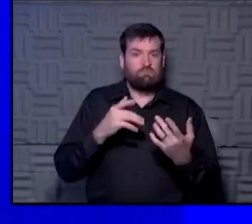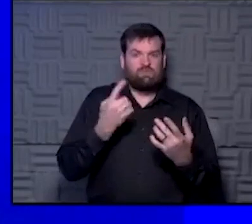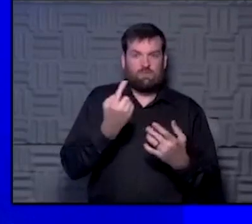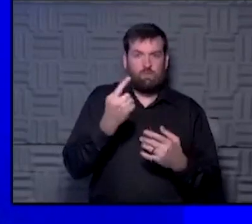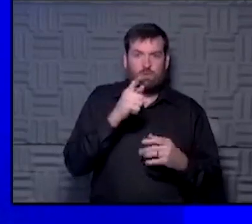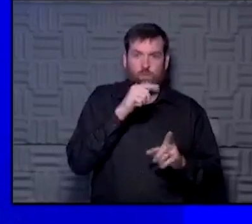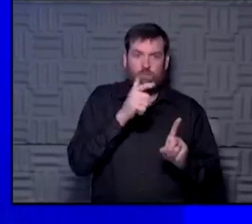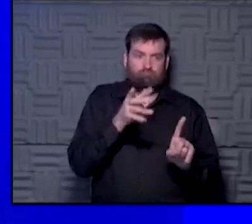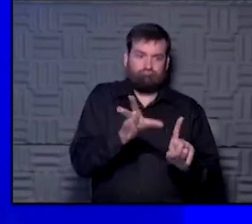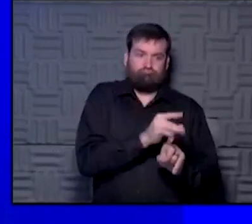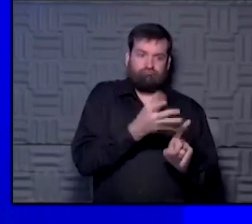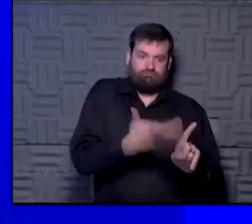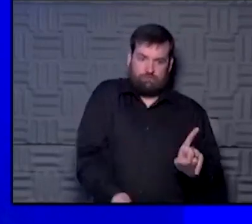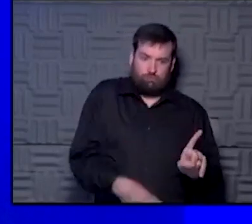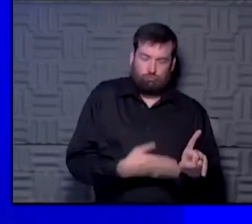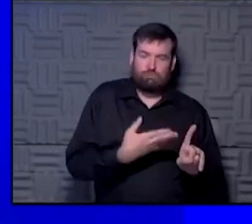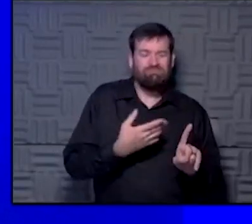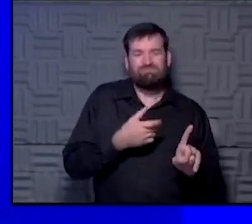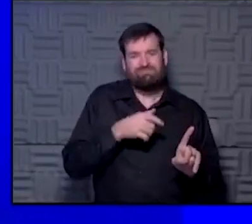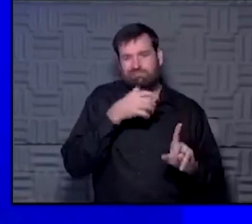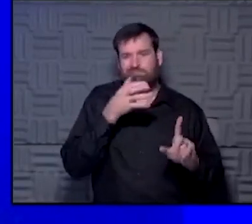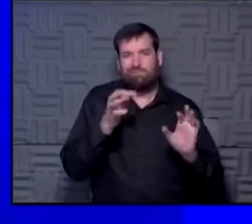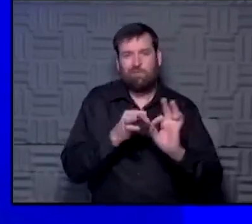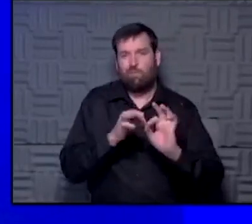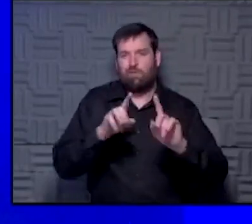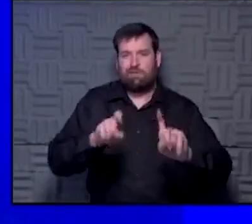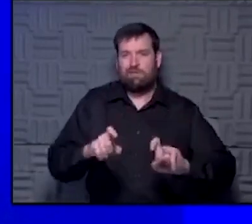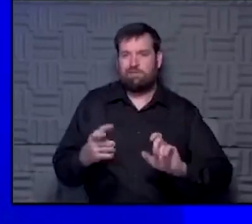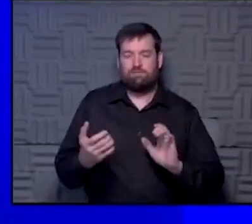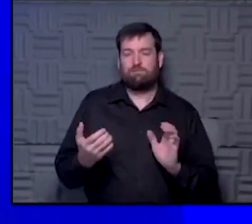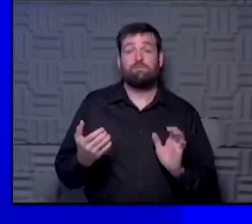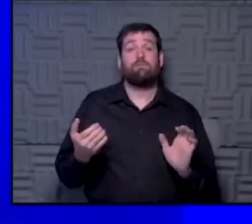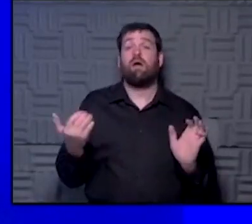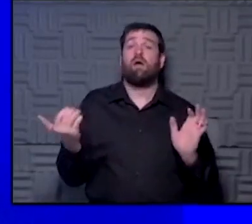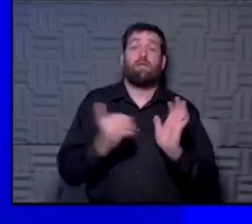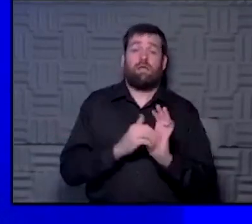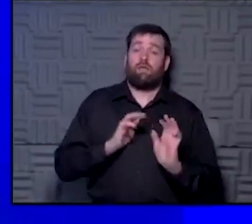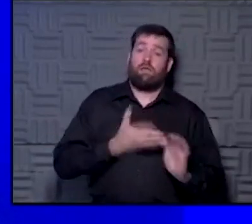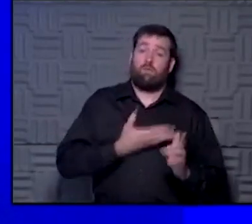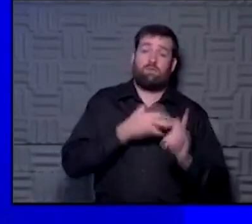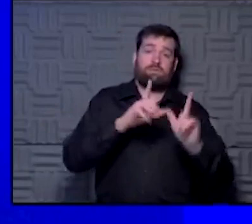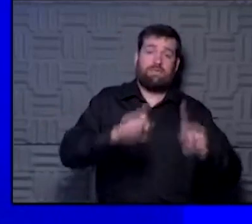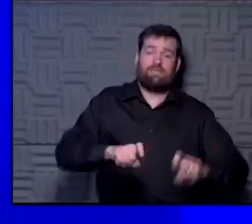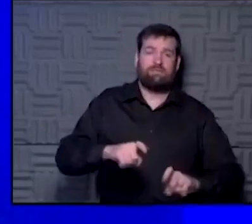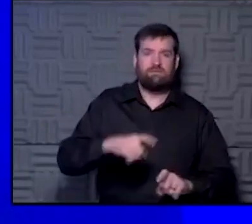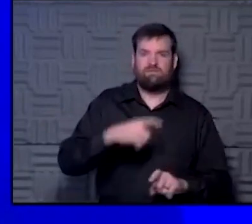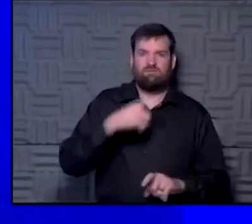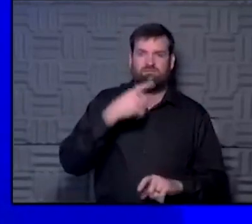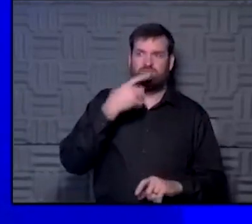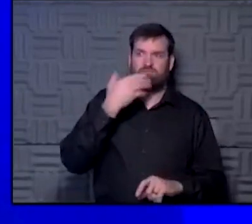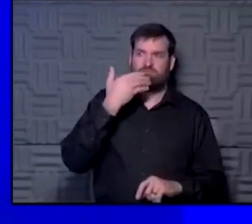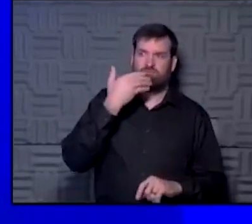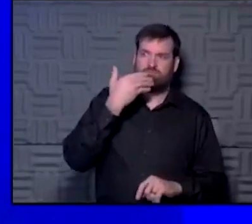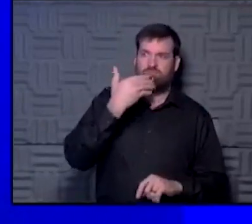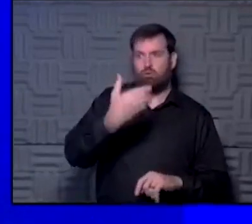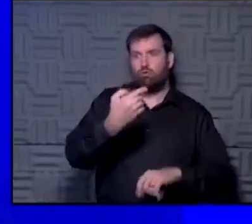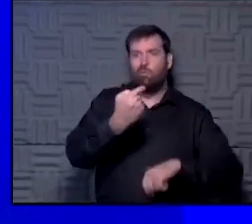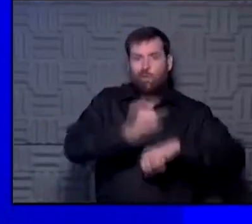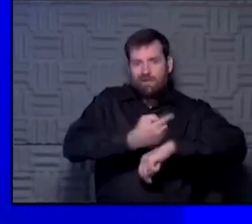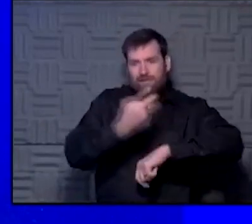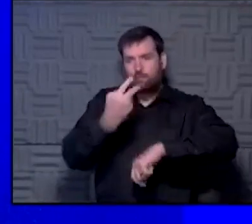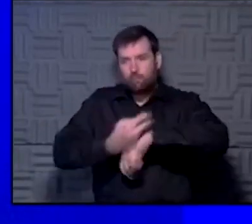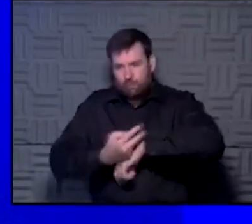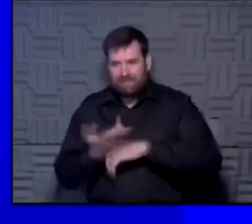it, it's probably not worthwhile, again, because the test that we do is really only good for that day or maybe one day